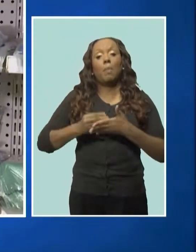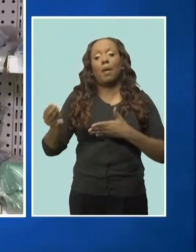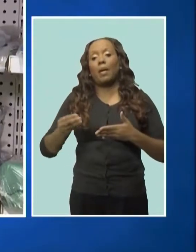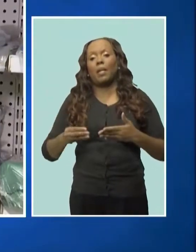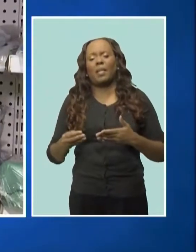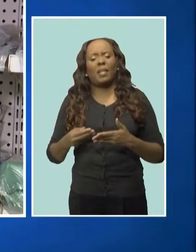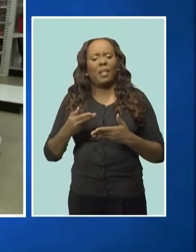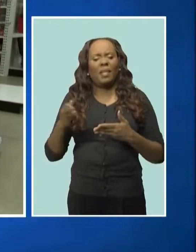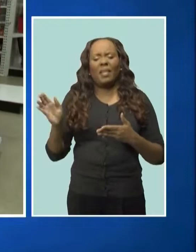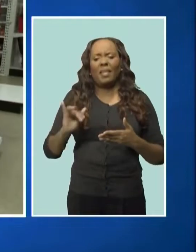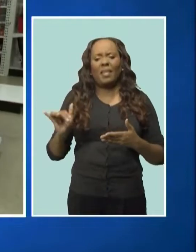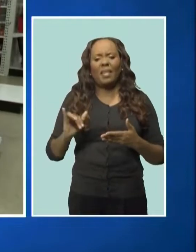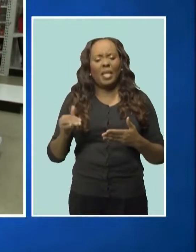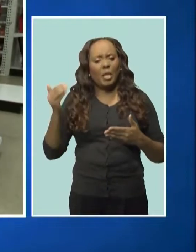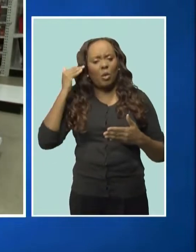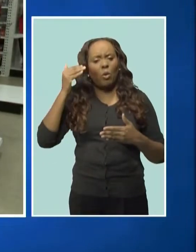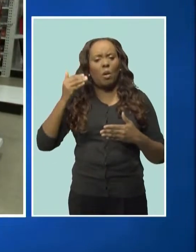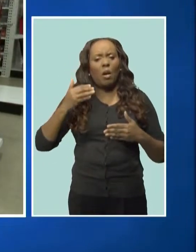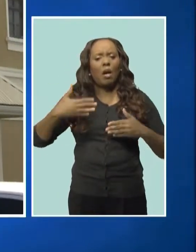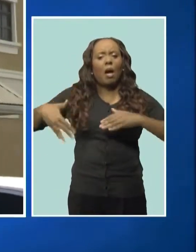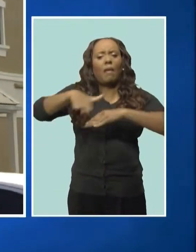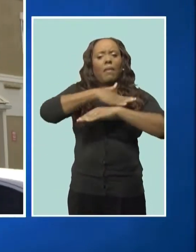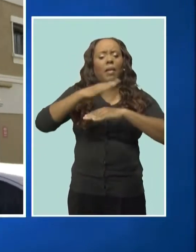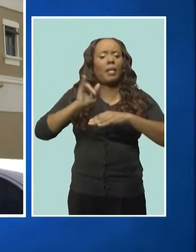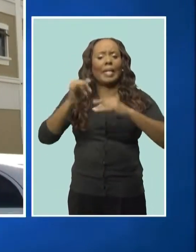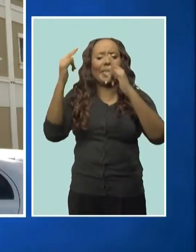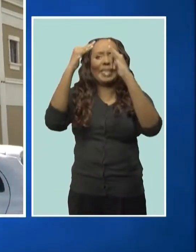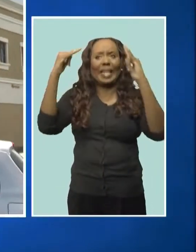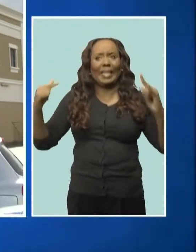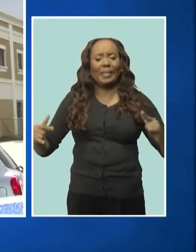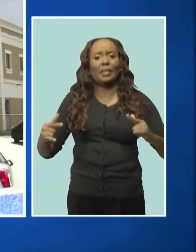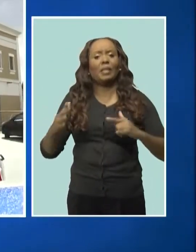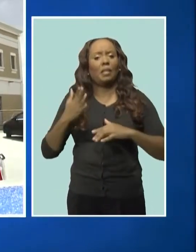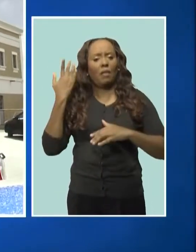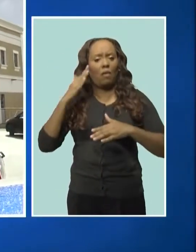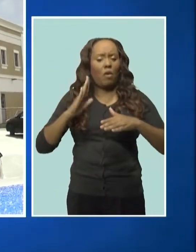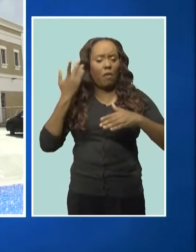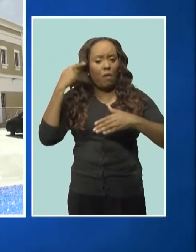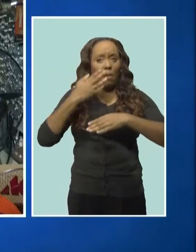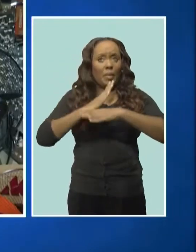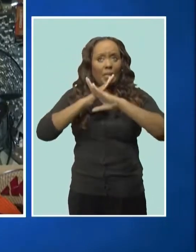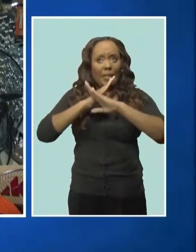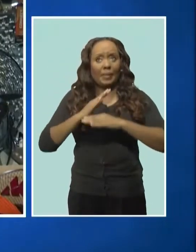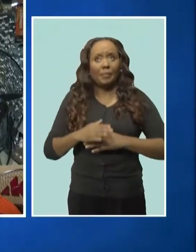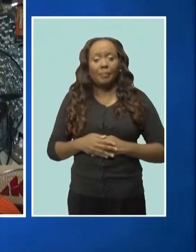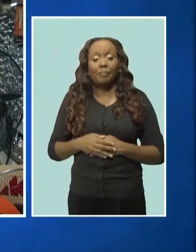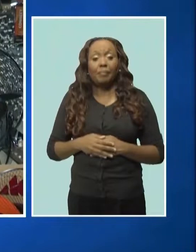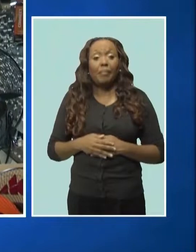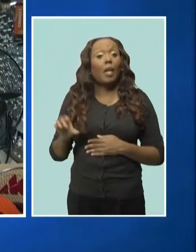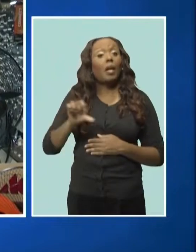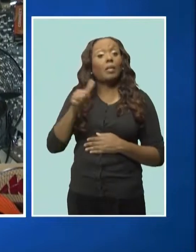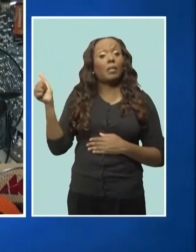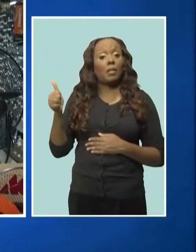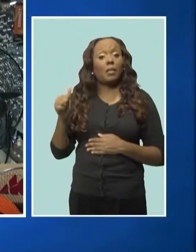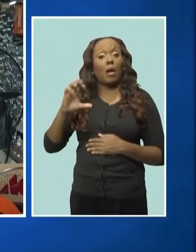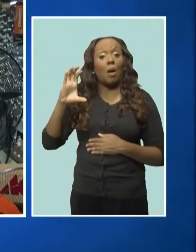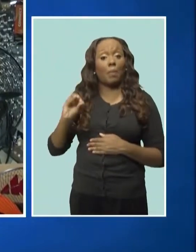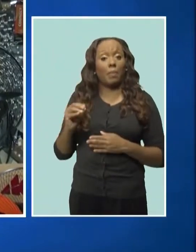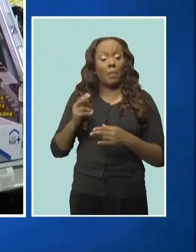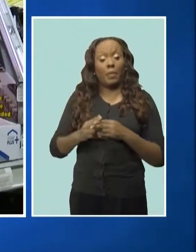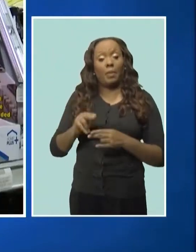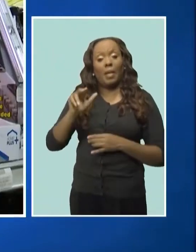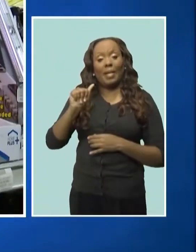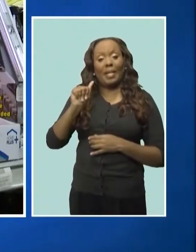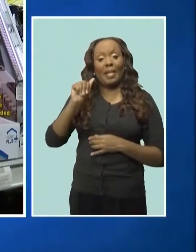also inquiring a lot about the generators as well. At Ace HMB Hardware in Warrens, hardware manager Michael